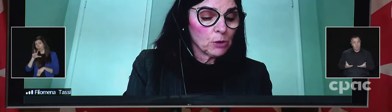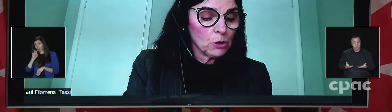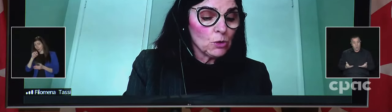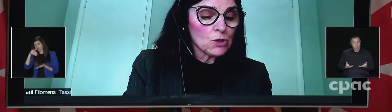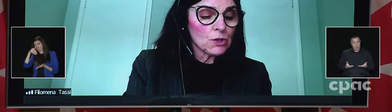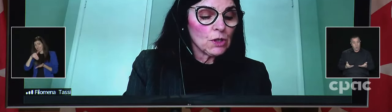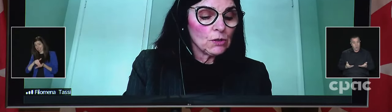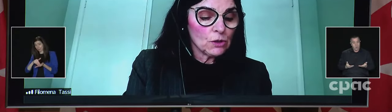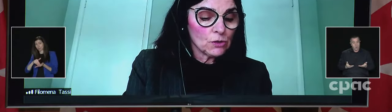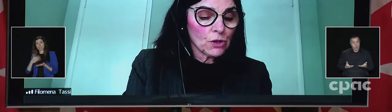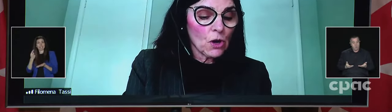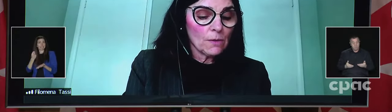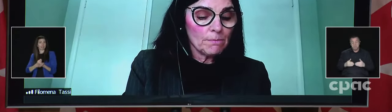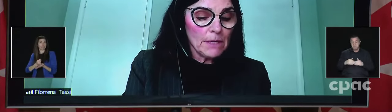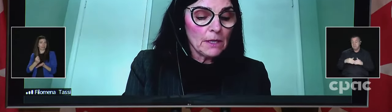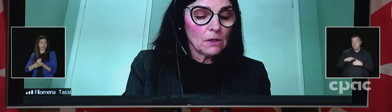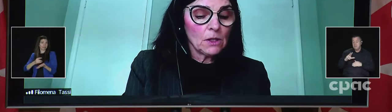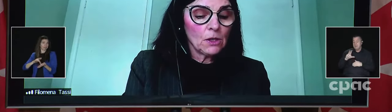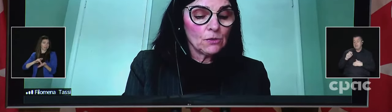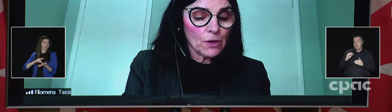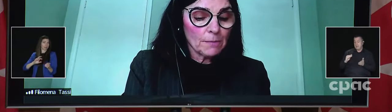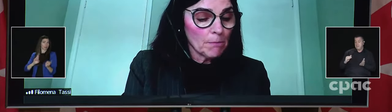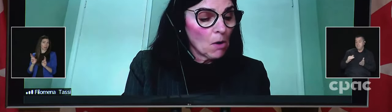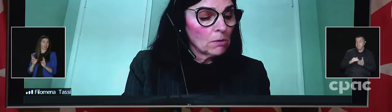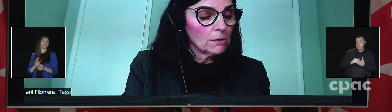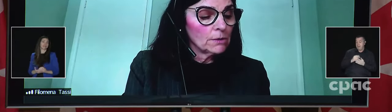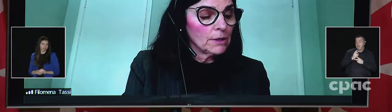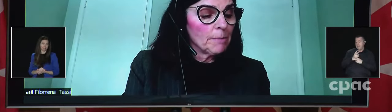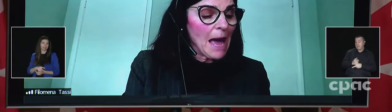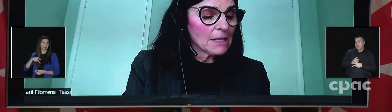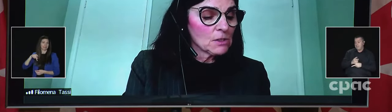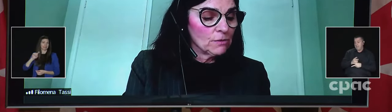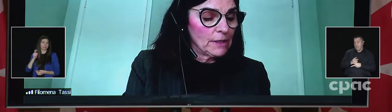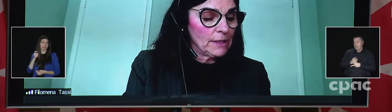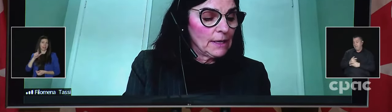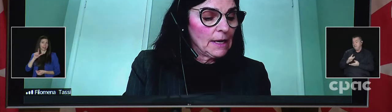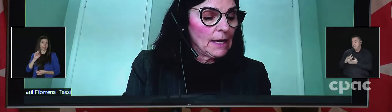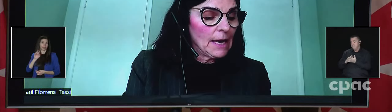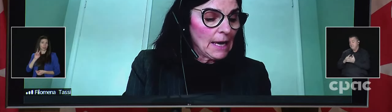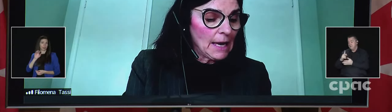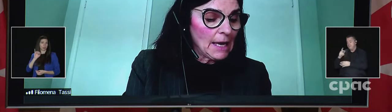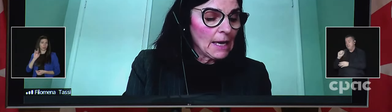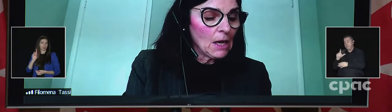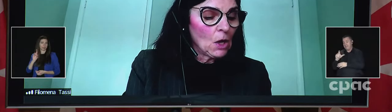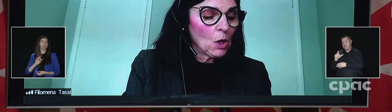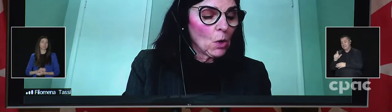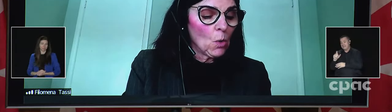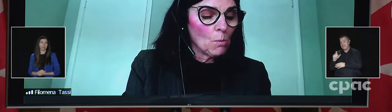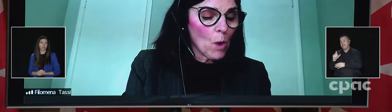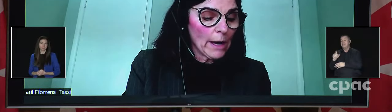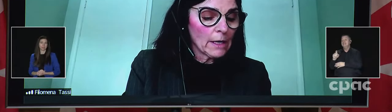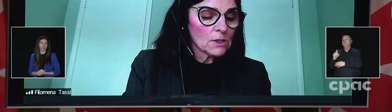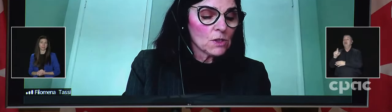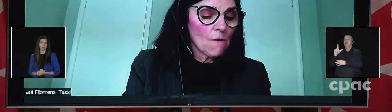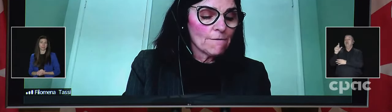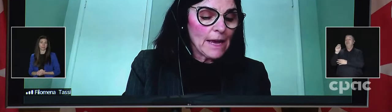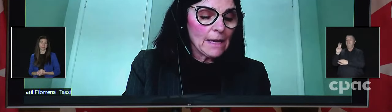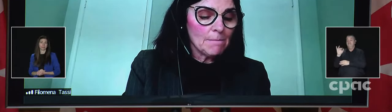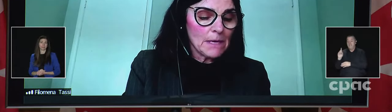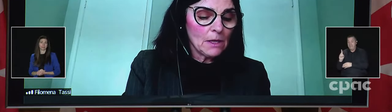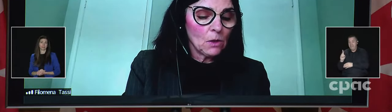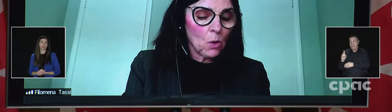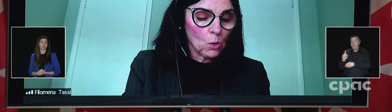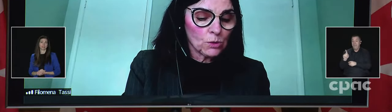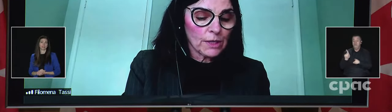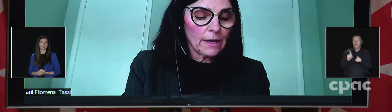de plus de 30 000 traitements de Paxlovid et qu'au moins